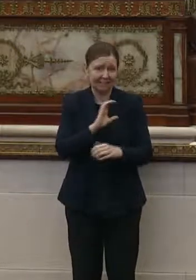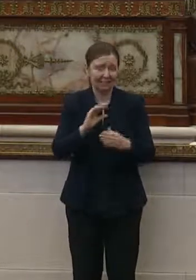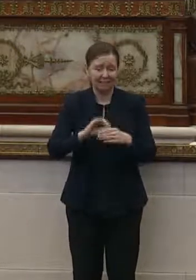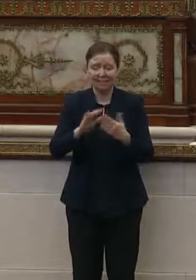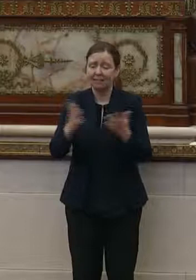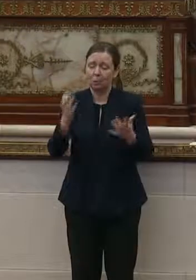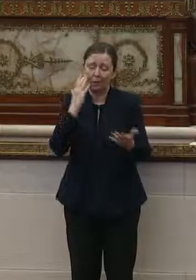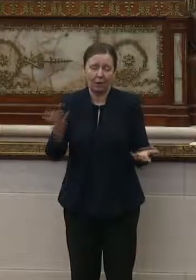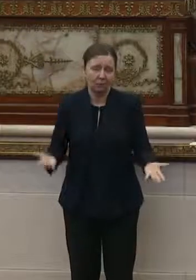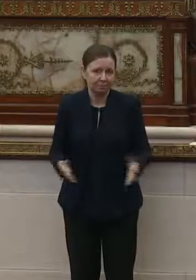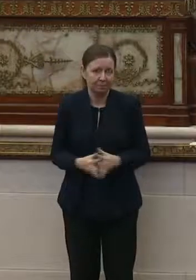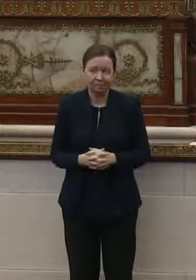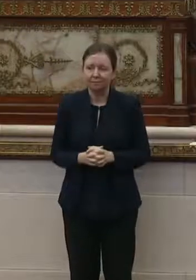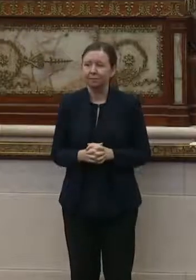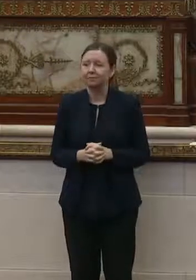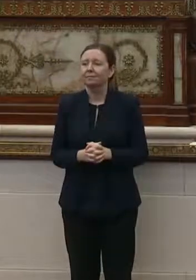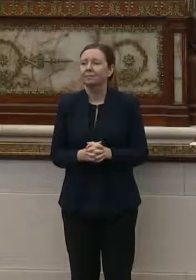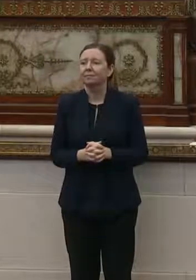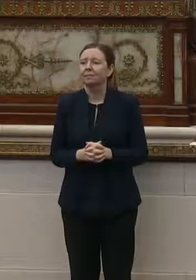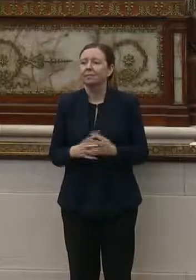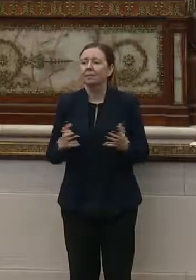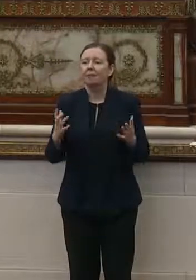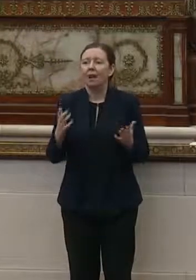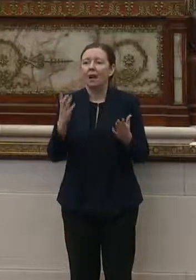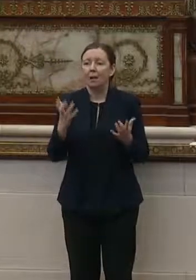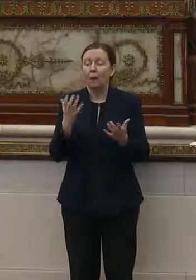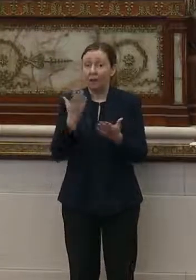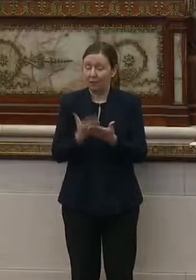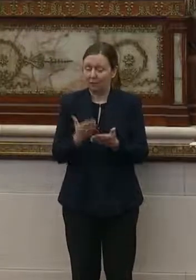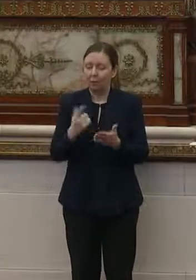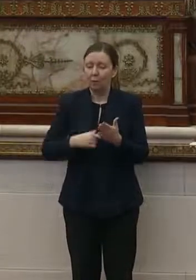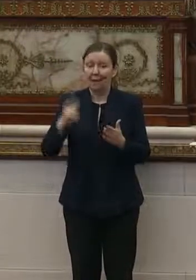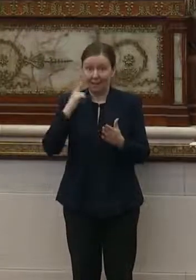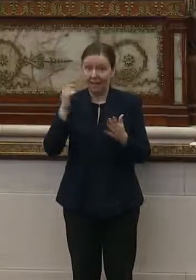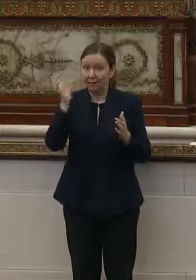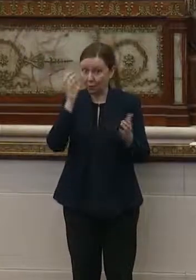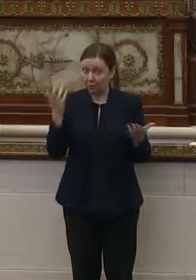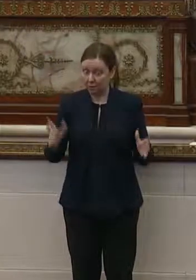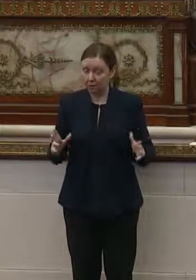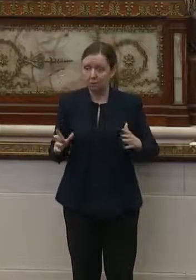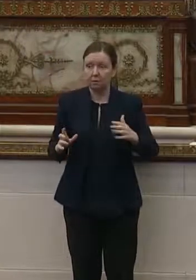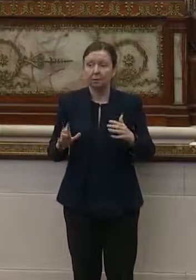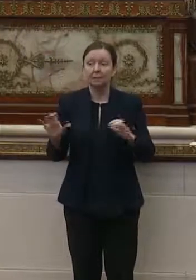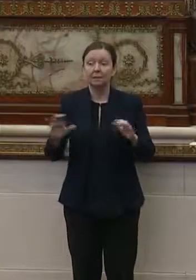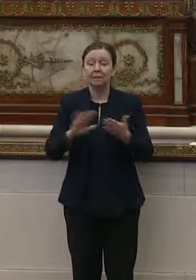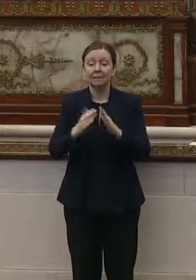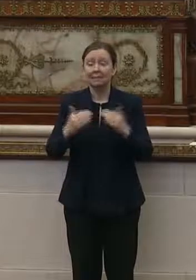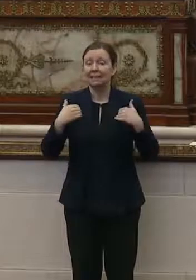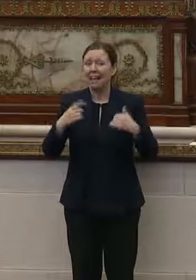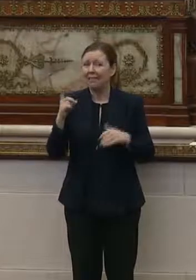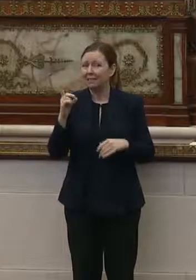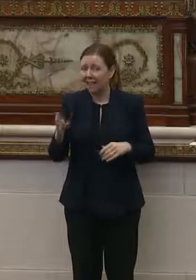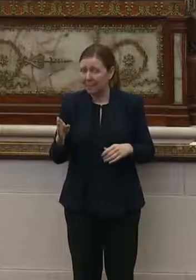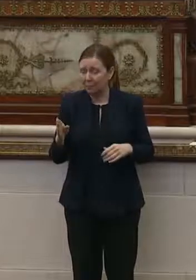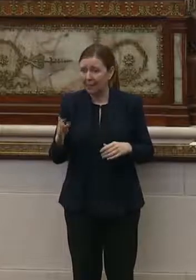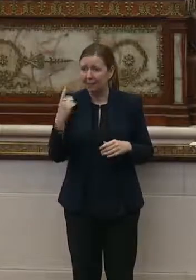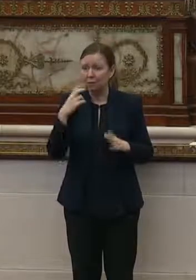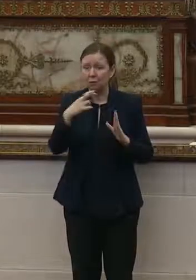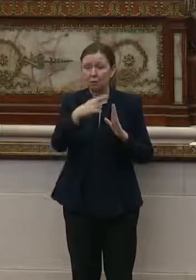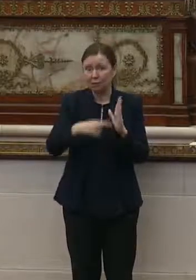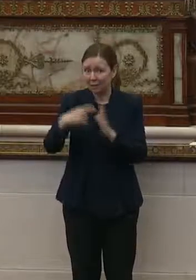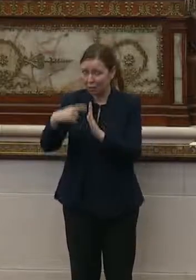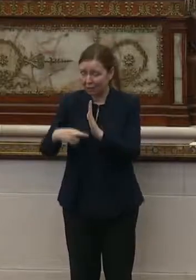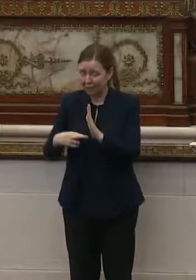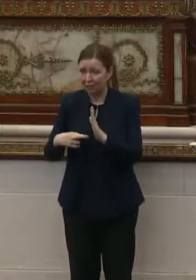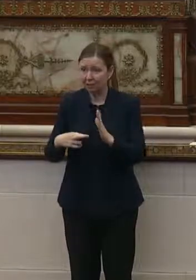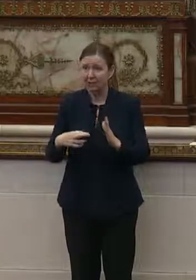want to know. And so I just want to confirm what I think I've heard today. Does the city have a database for registration